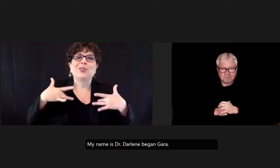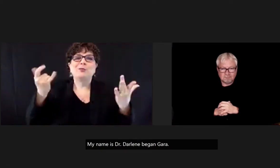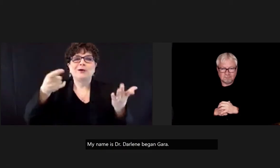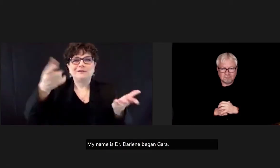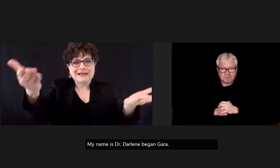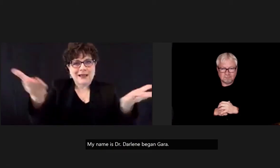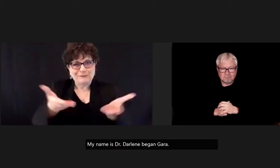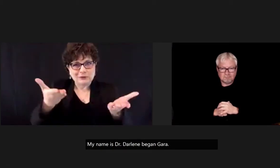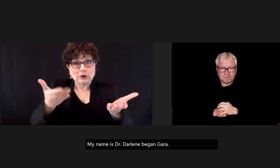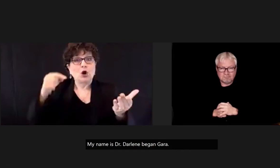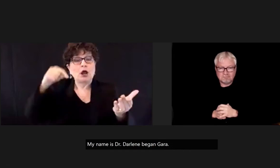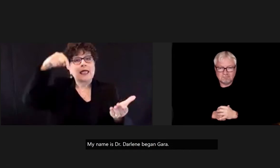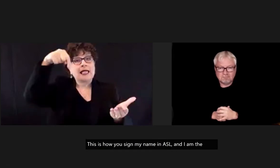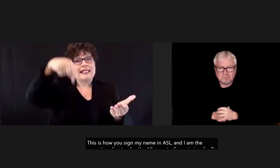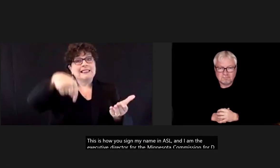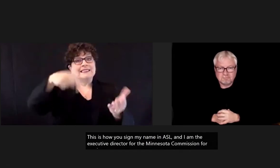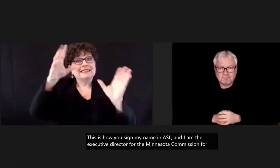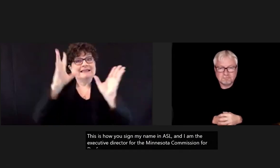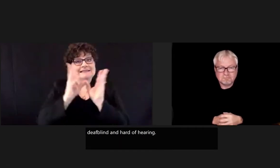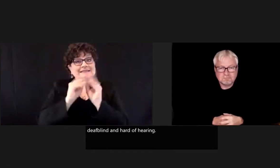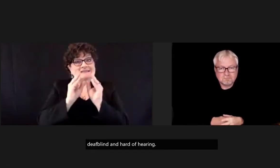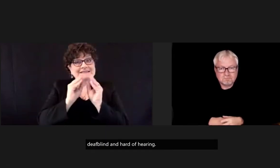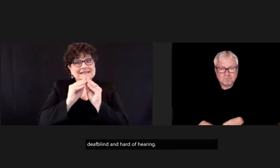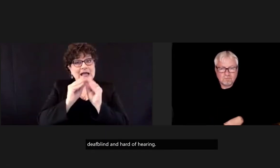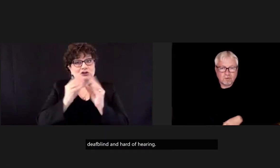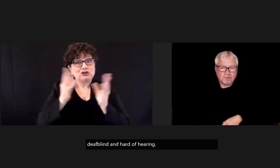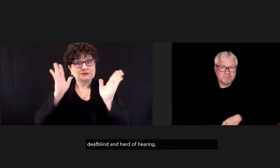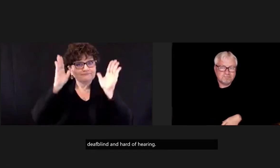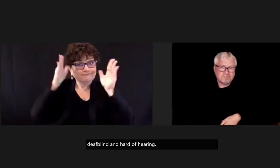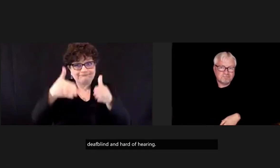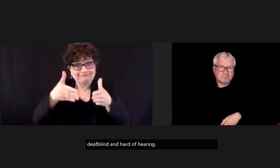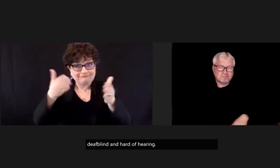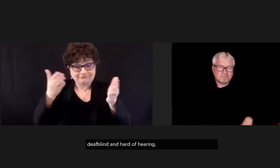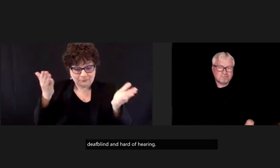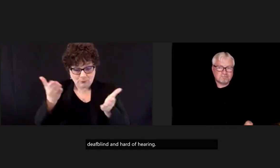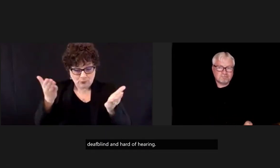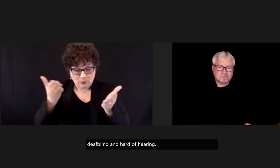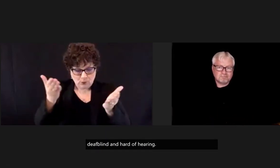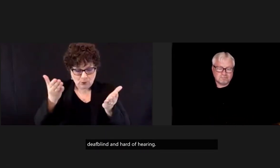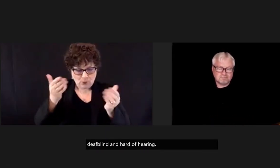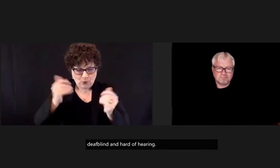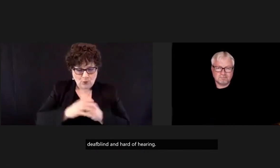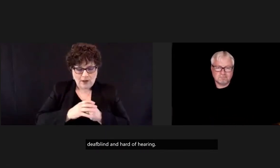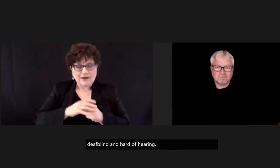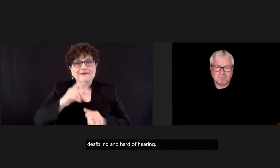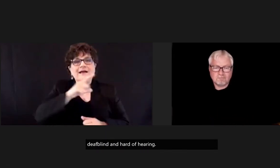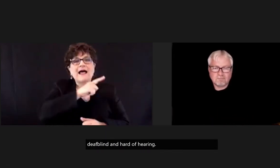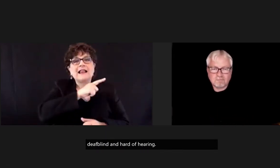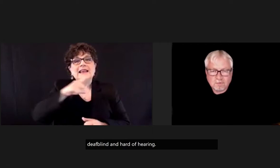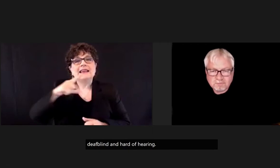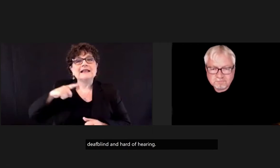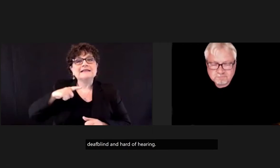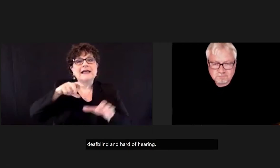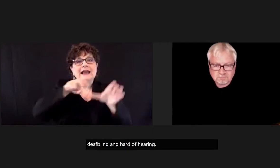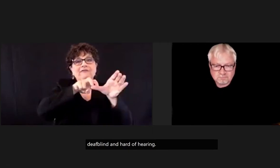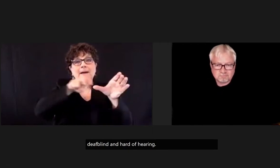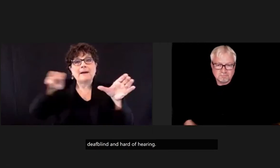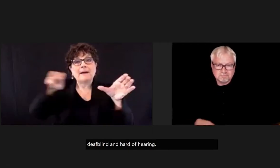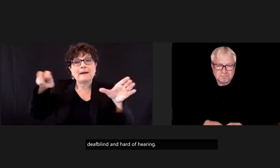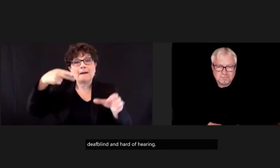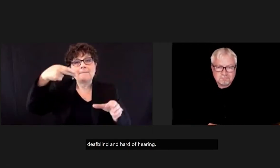and Hard of Hearing. We're thrilled to have you here. This session is focused on